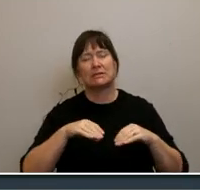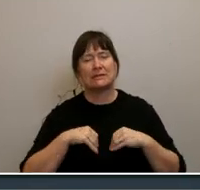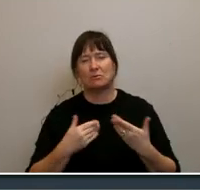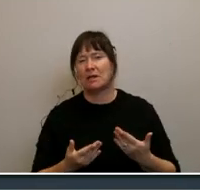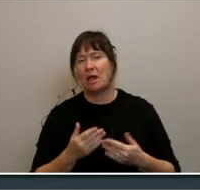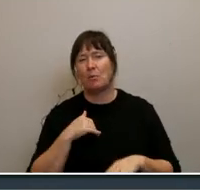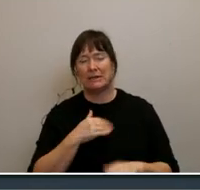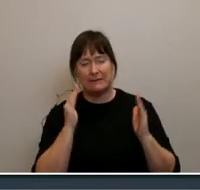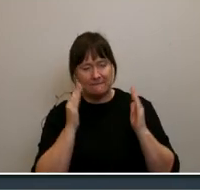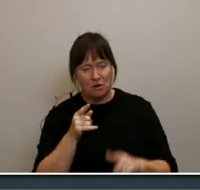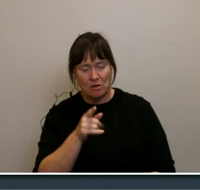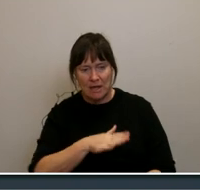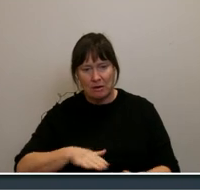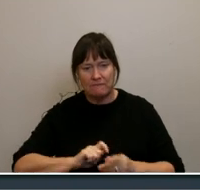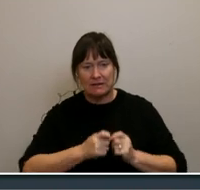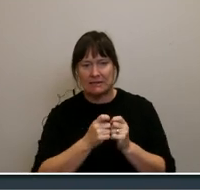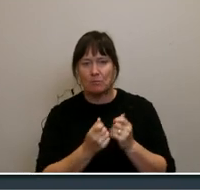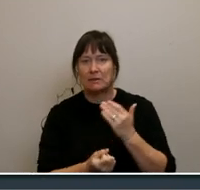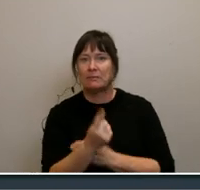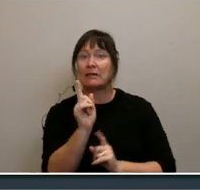and needs urgent attention.